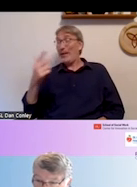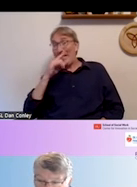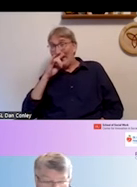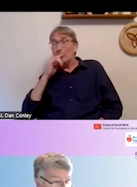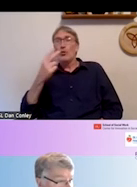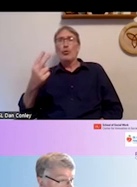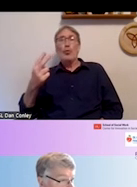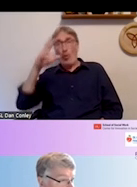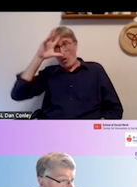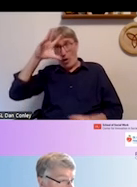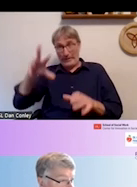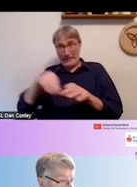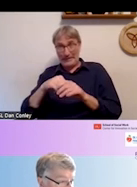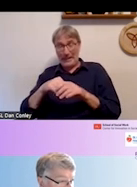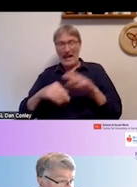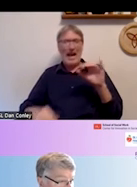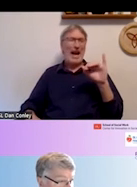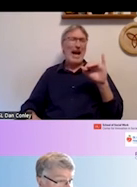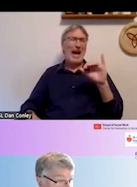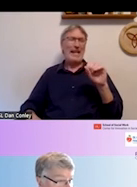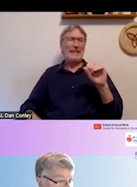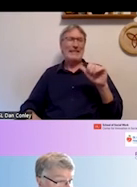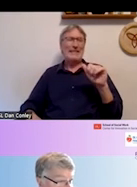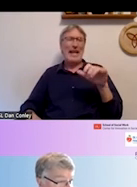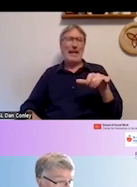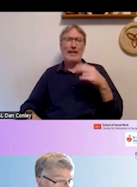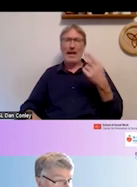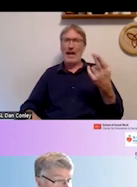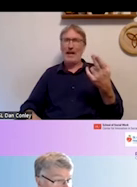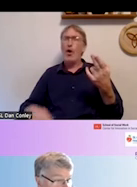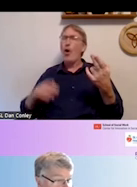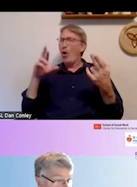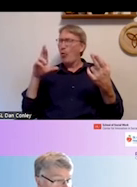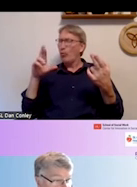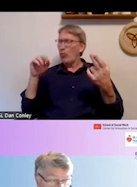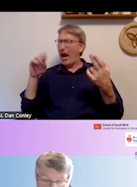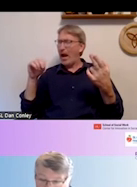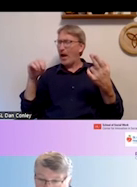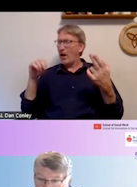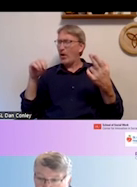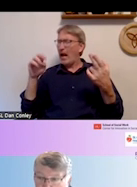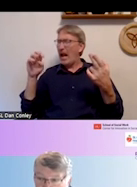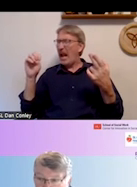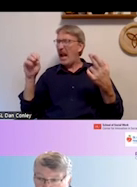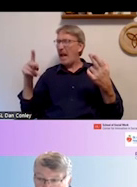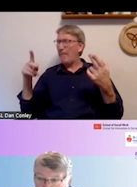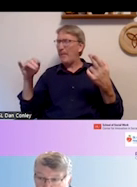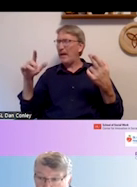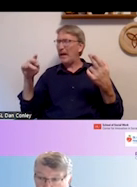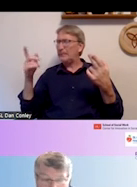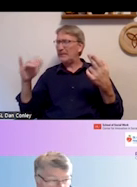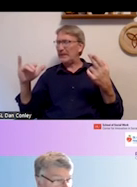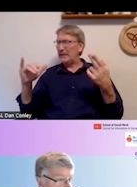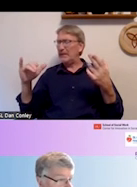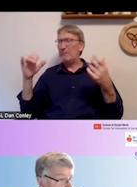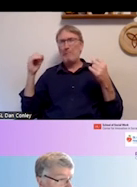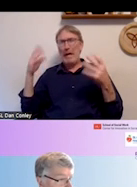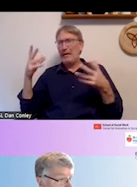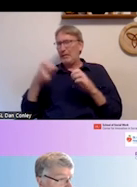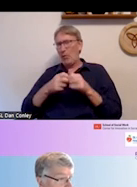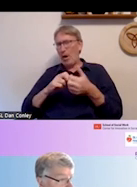autism. And then Isaiah has a rare genetic epilepsy, who is a medically fragile patient with many